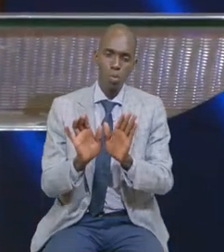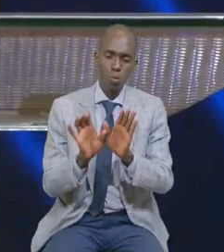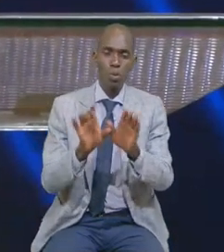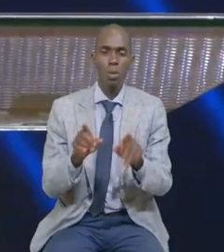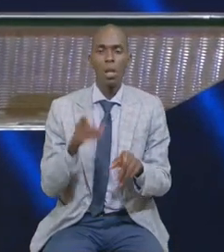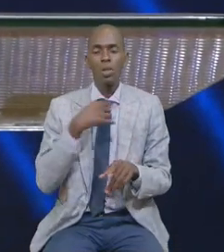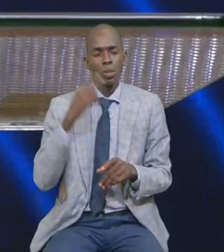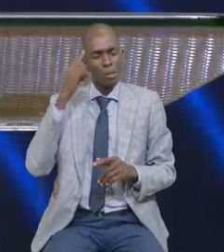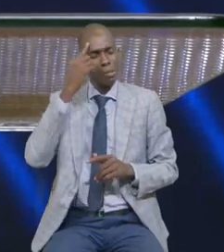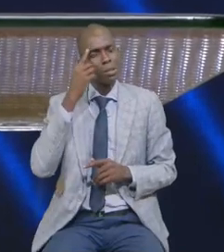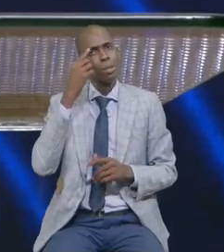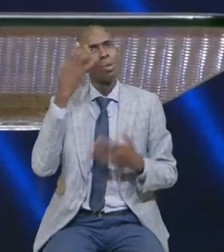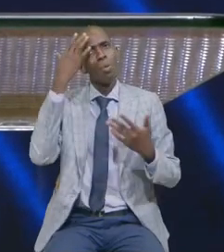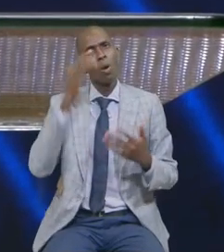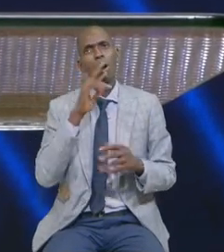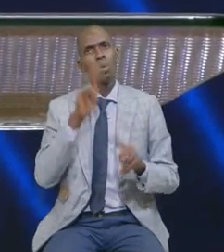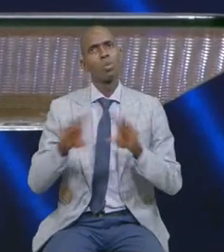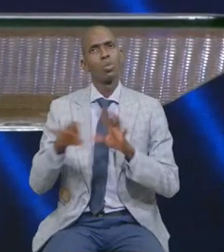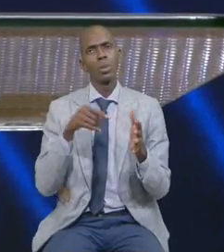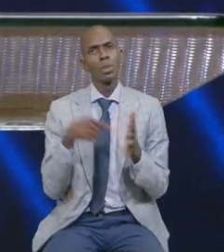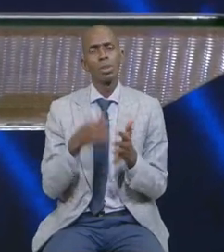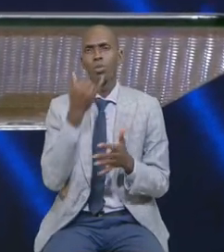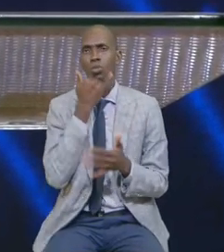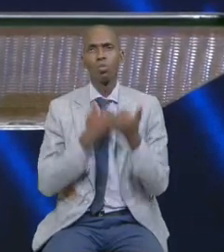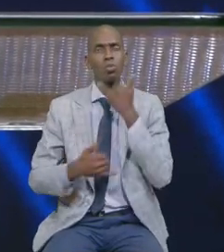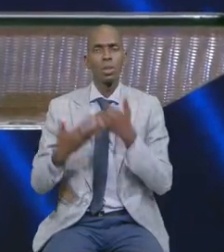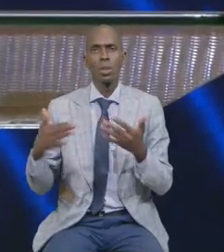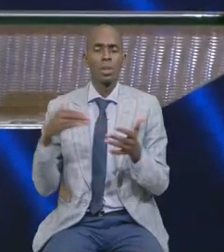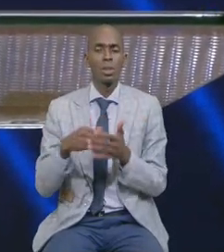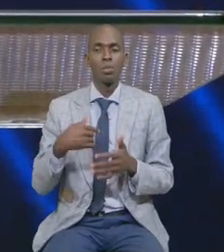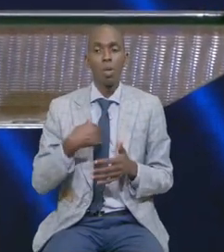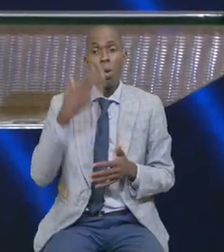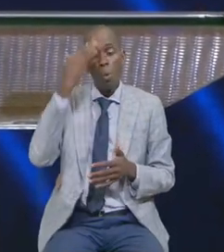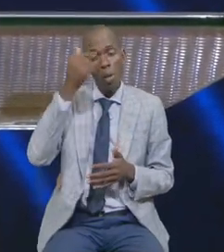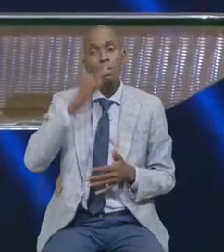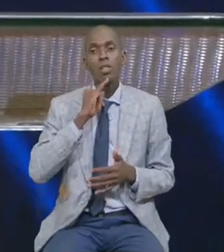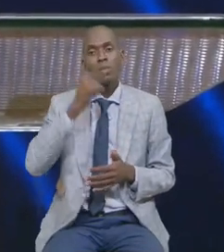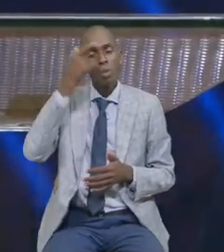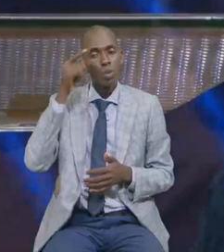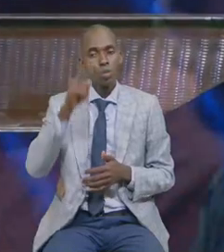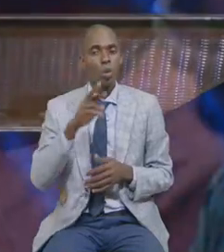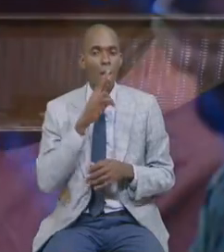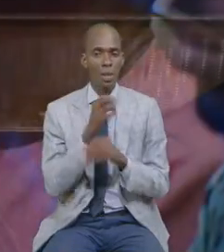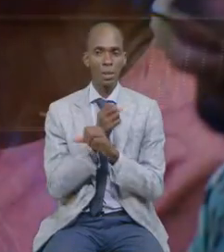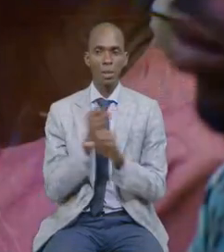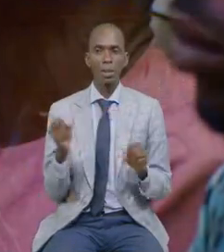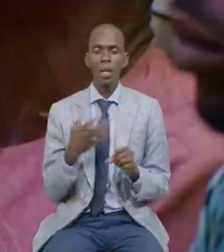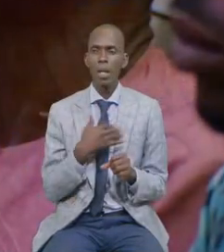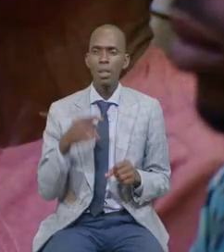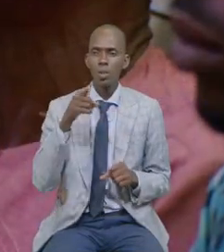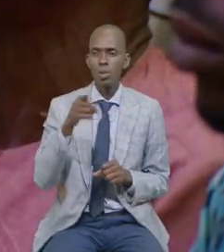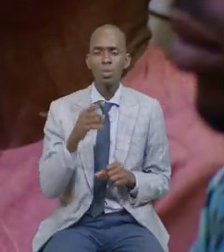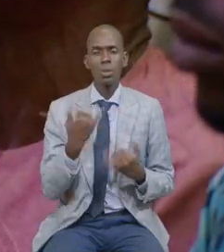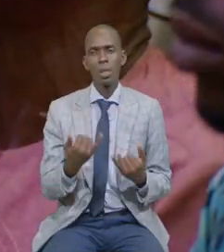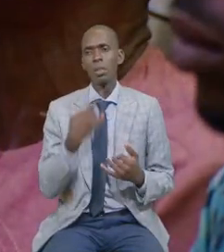all this to me? Because you are saved, because of your salvation. And then you say, I cannot bear this